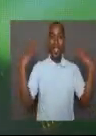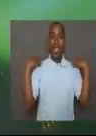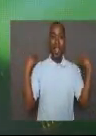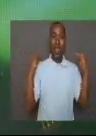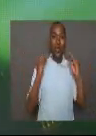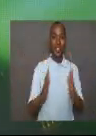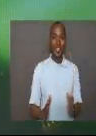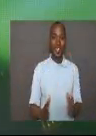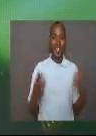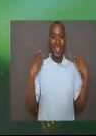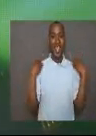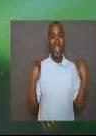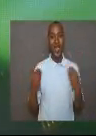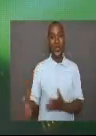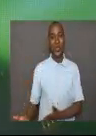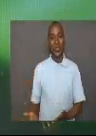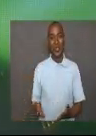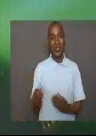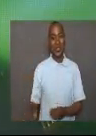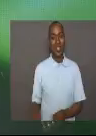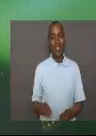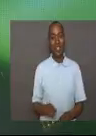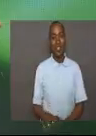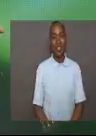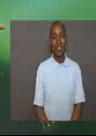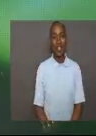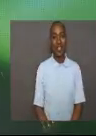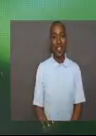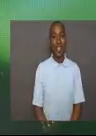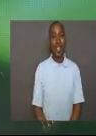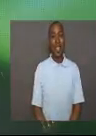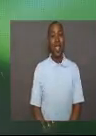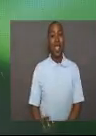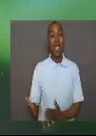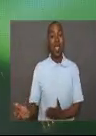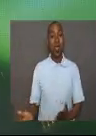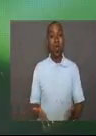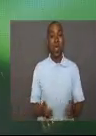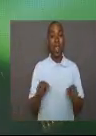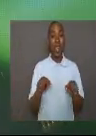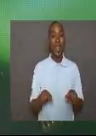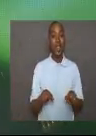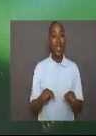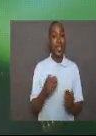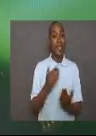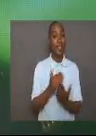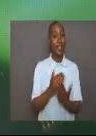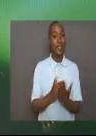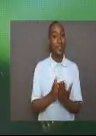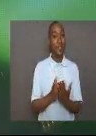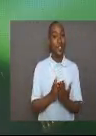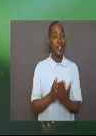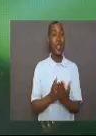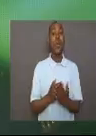Hello, teacher. Hello, students. Welcome to today's lesson on